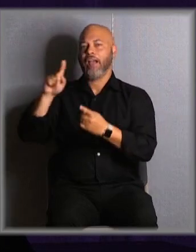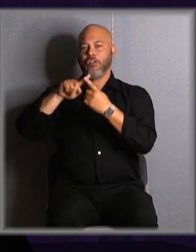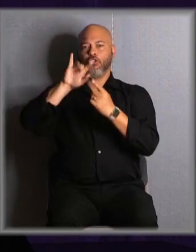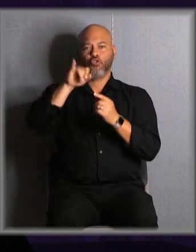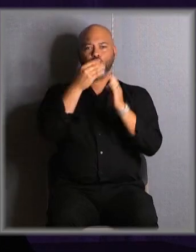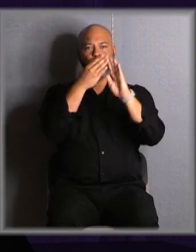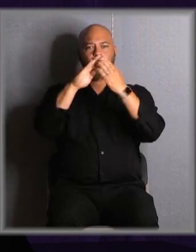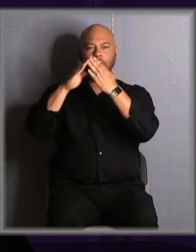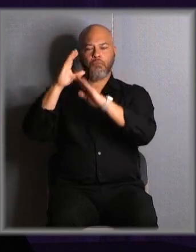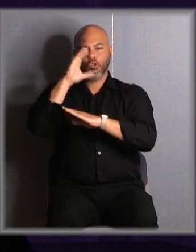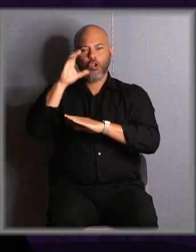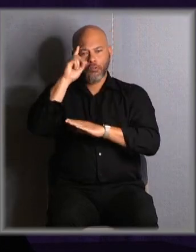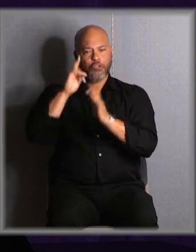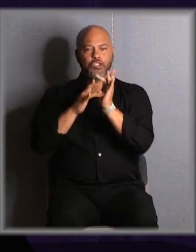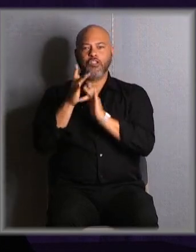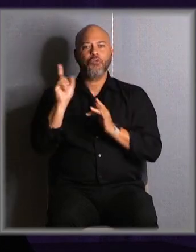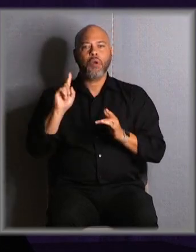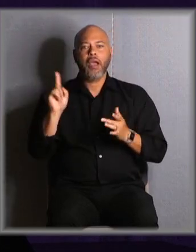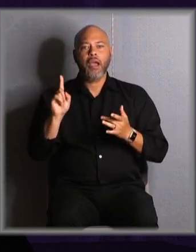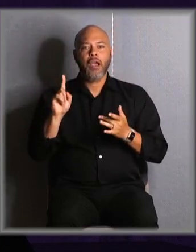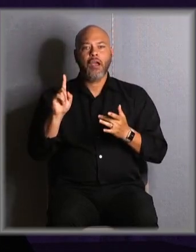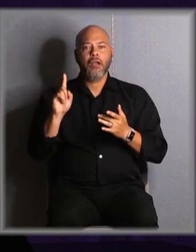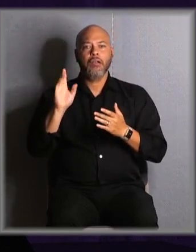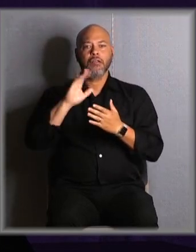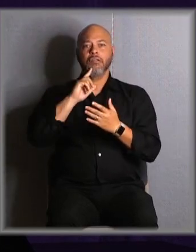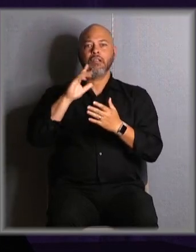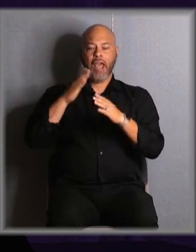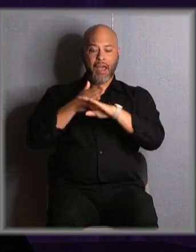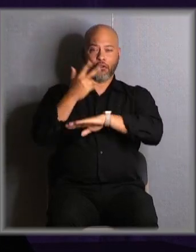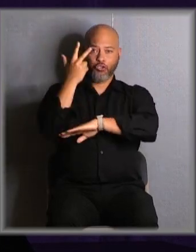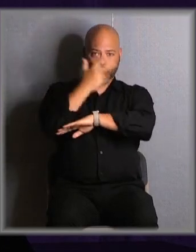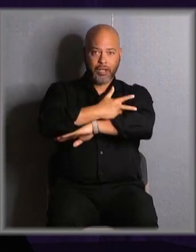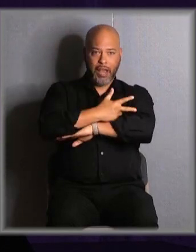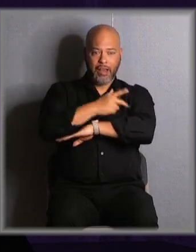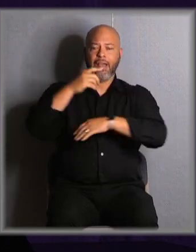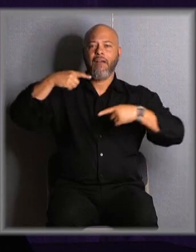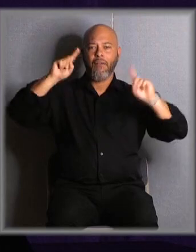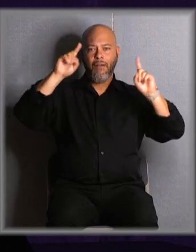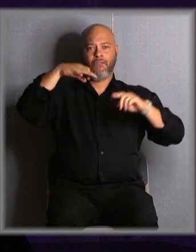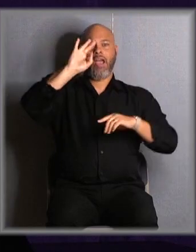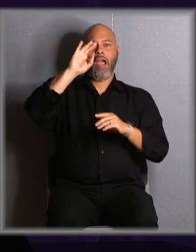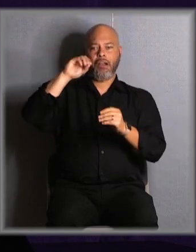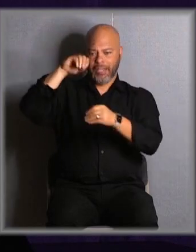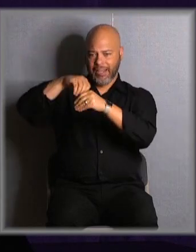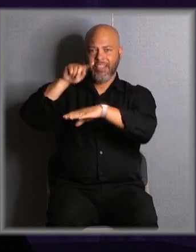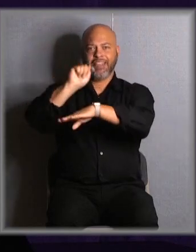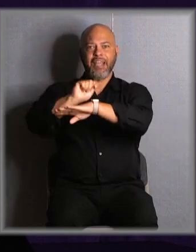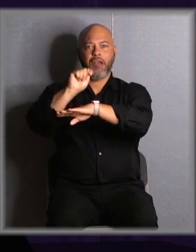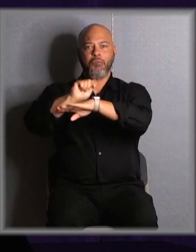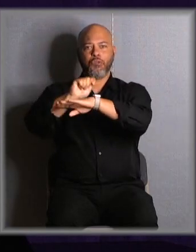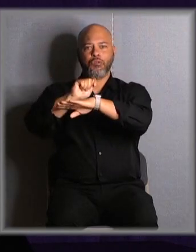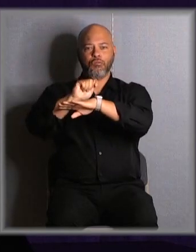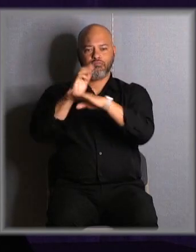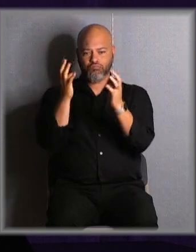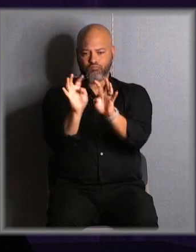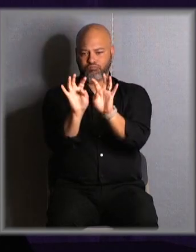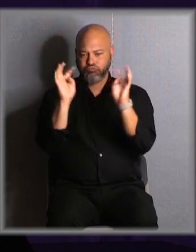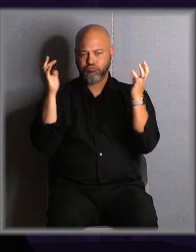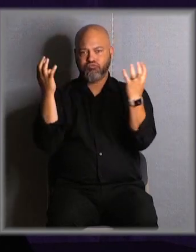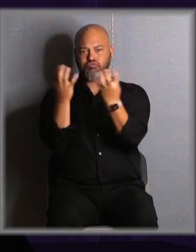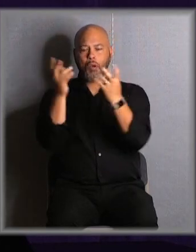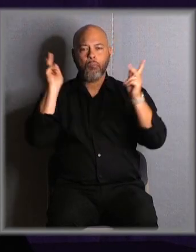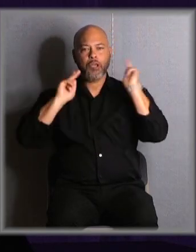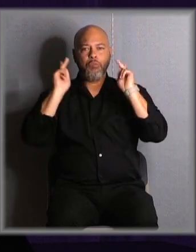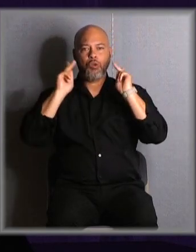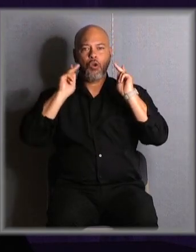Jerusalem, seeking him. And it came to pass, after 3 days, they found him in the temple, sitting in the midst of doctors, both hearing